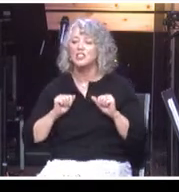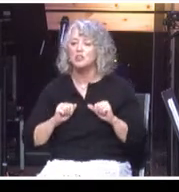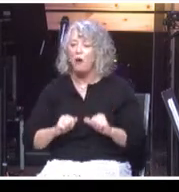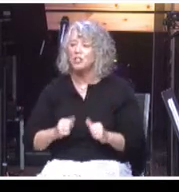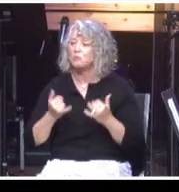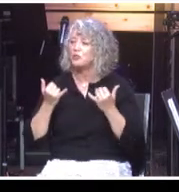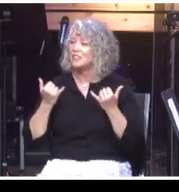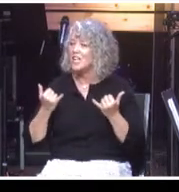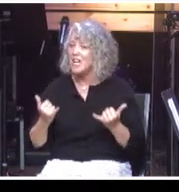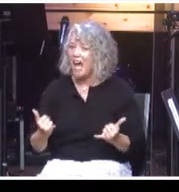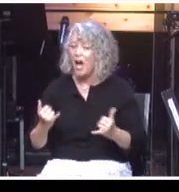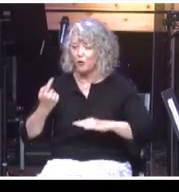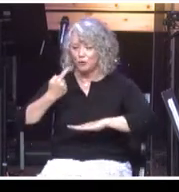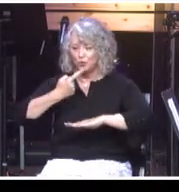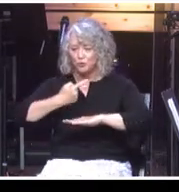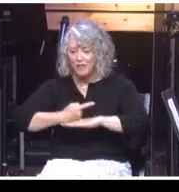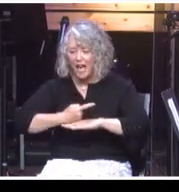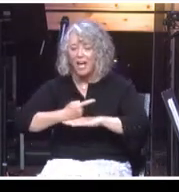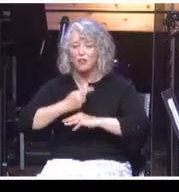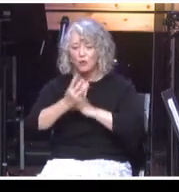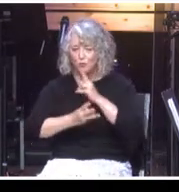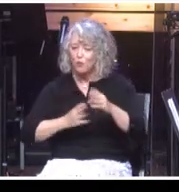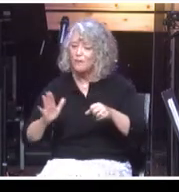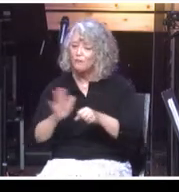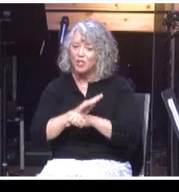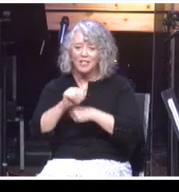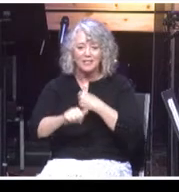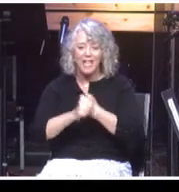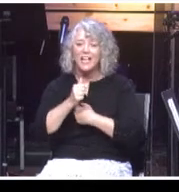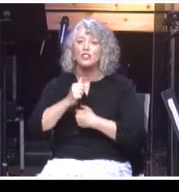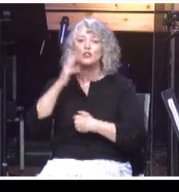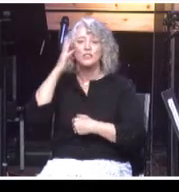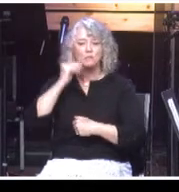in this present danger-filled world in which we live.